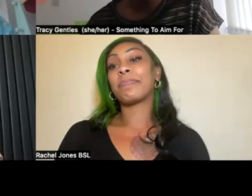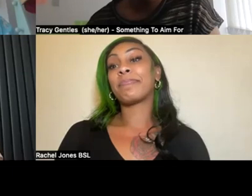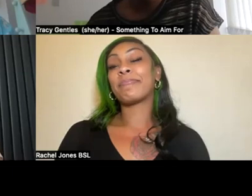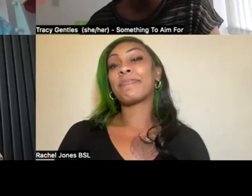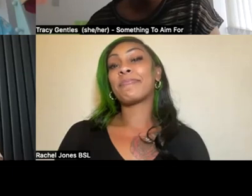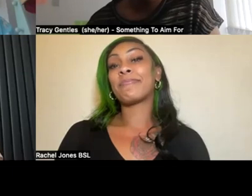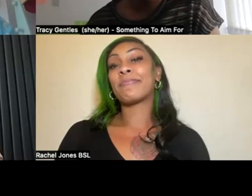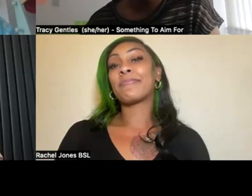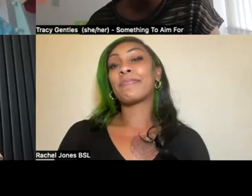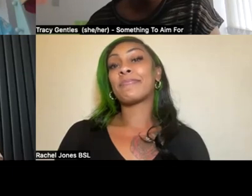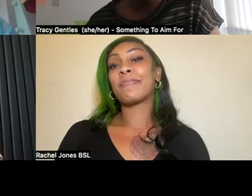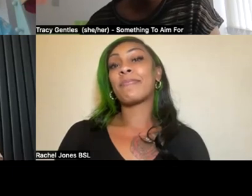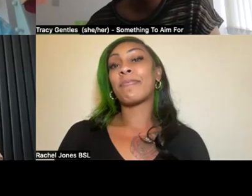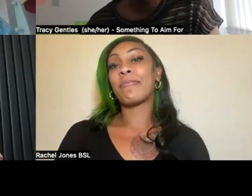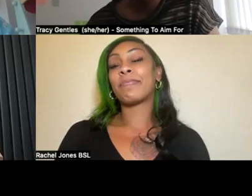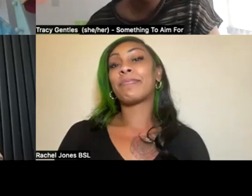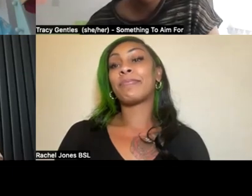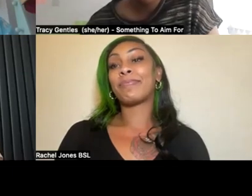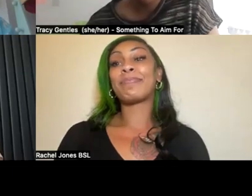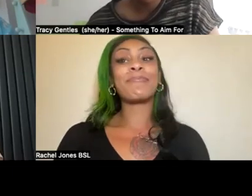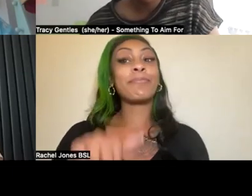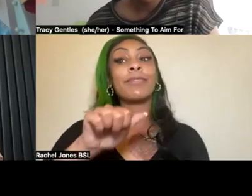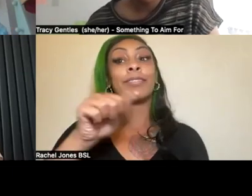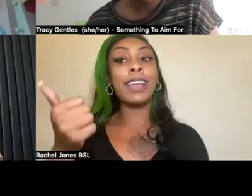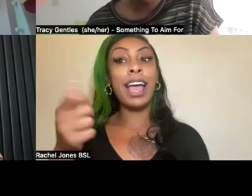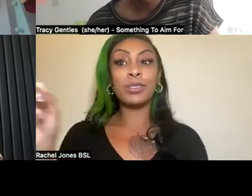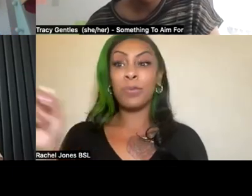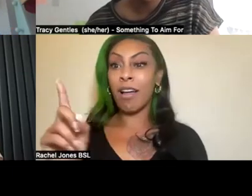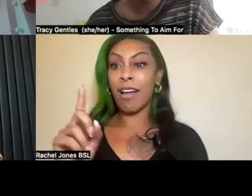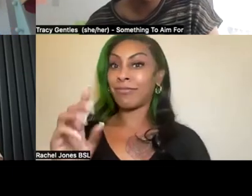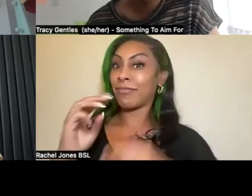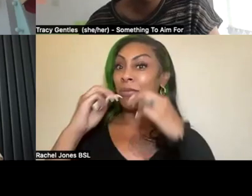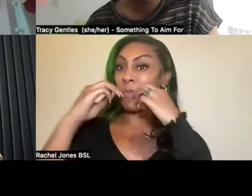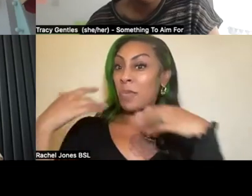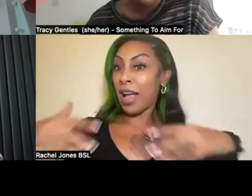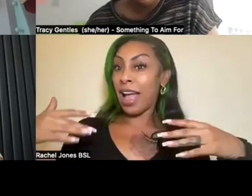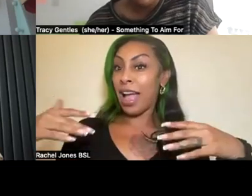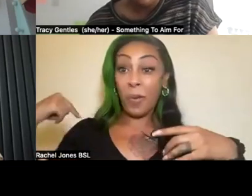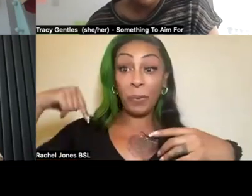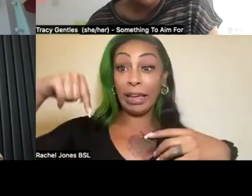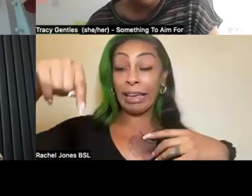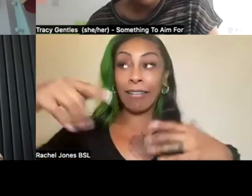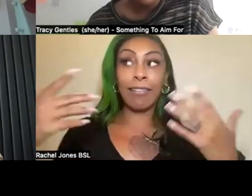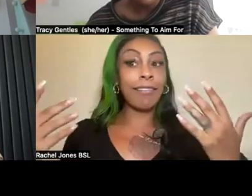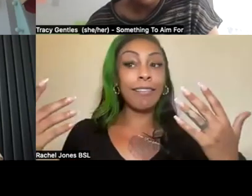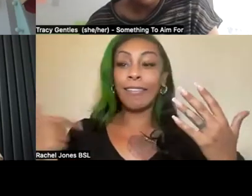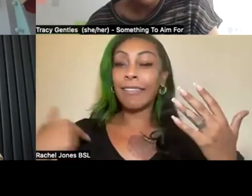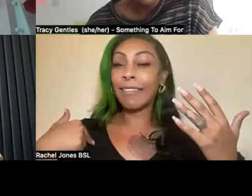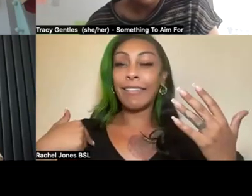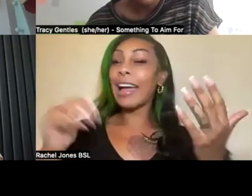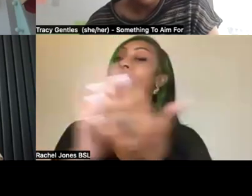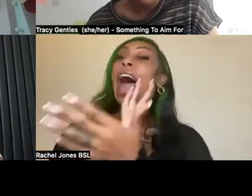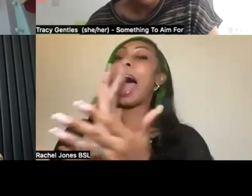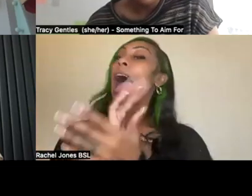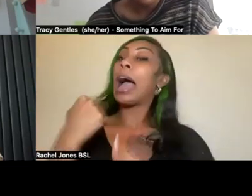I think the next thing for me is to say, wow, what a week. I'm just delighted to be here with other